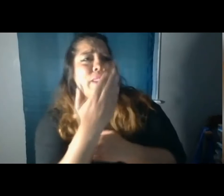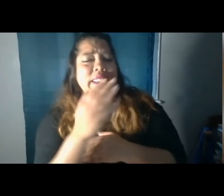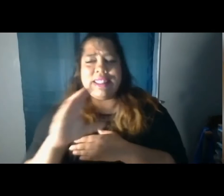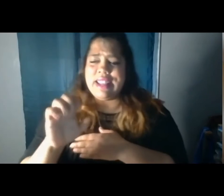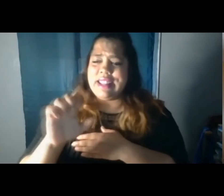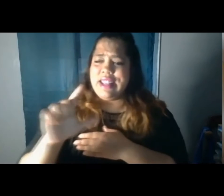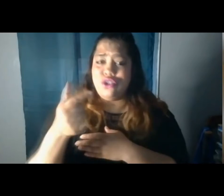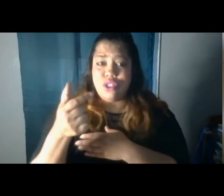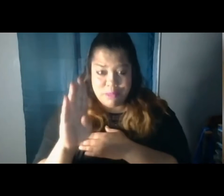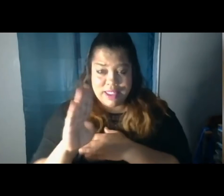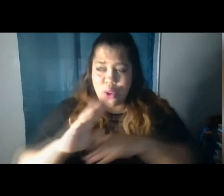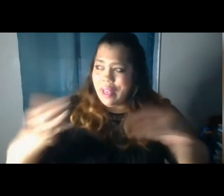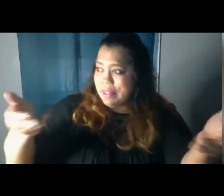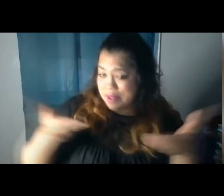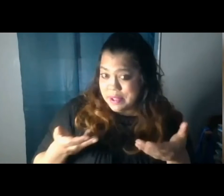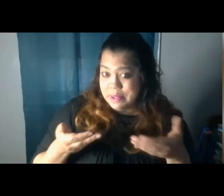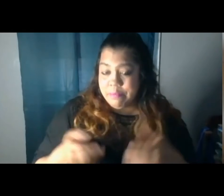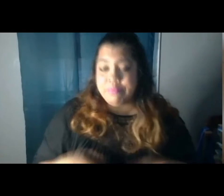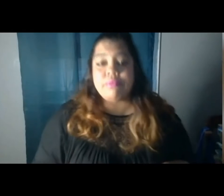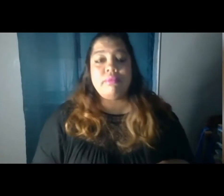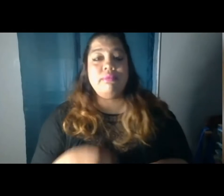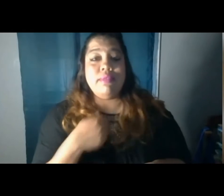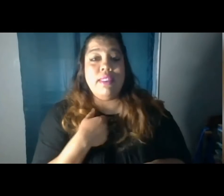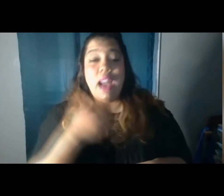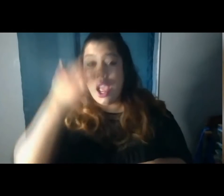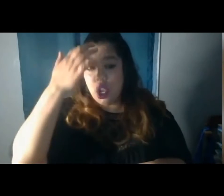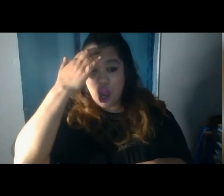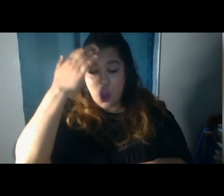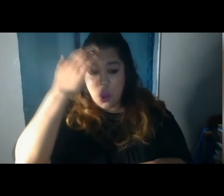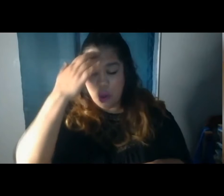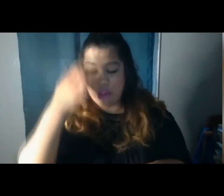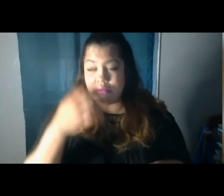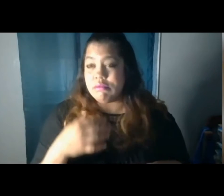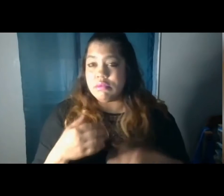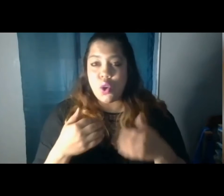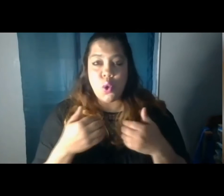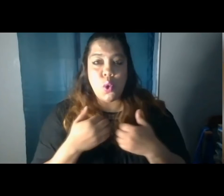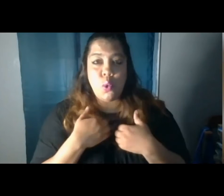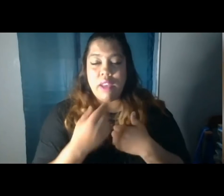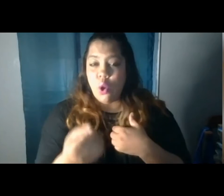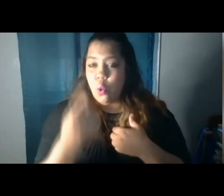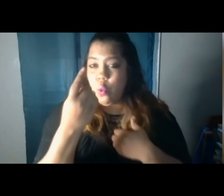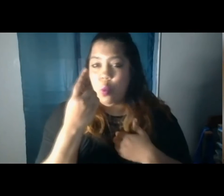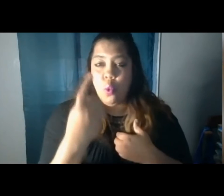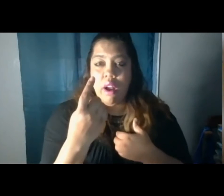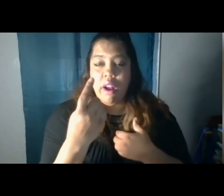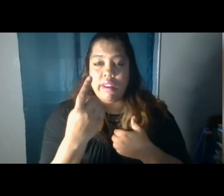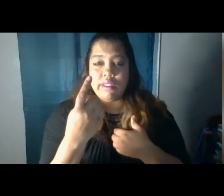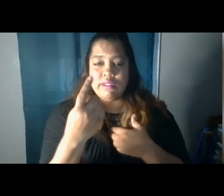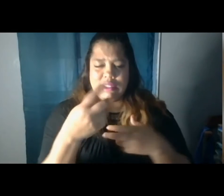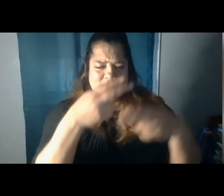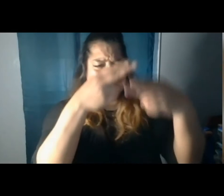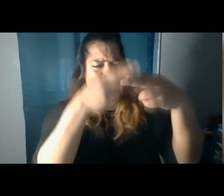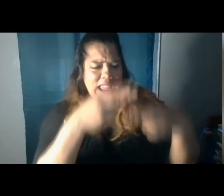This is what I know. I know that there is only one. No matter what name I give it, God,